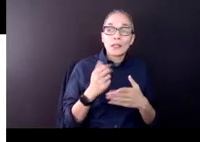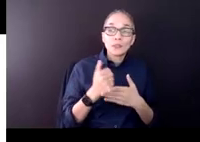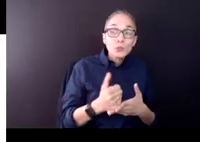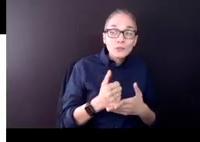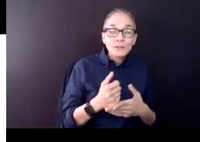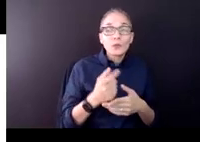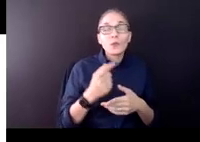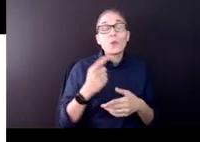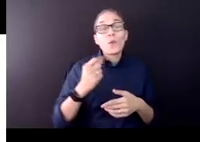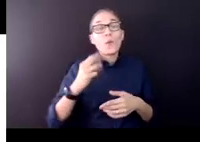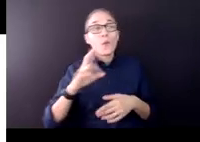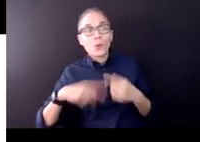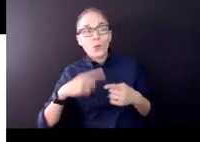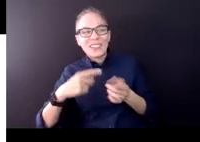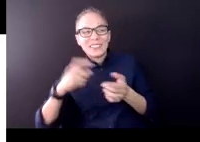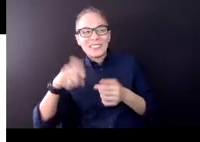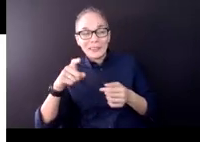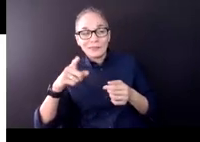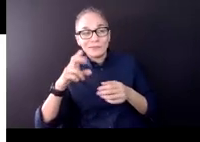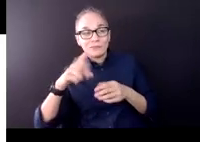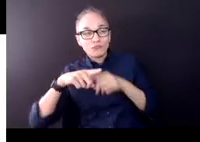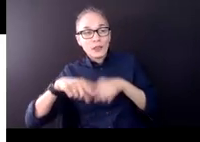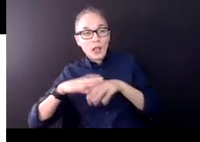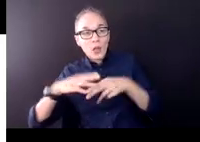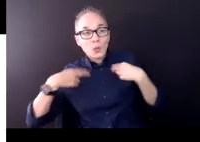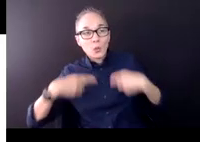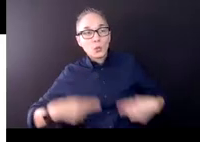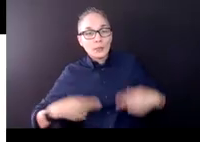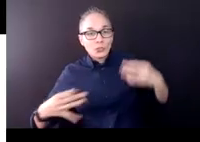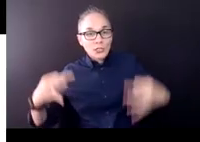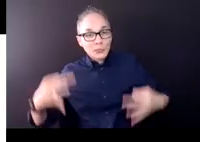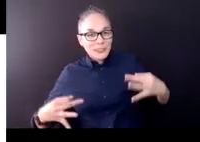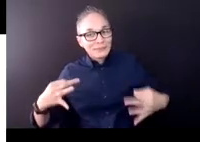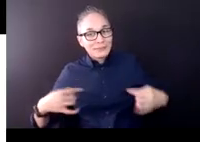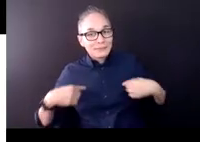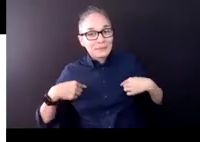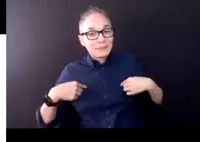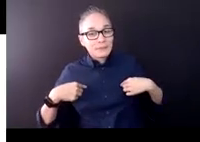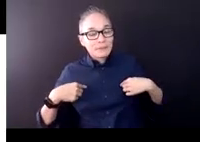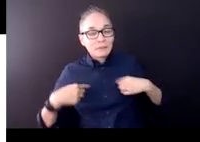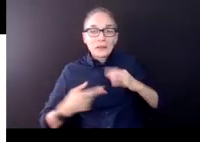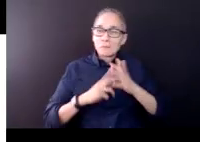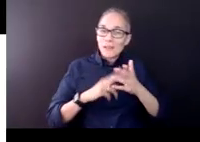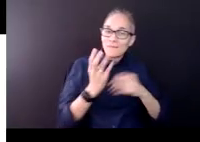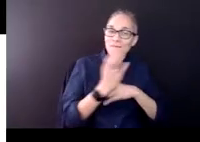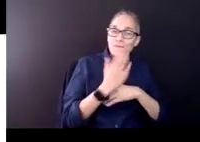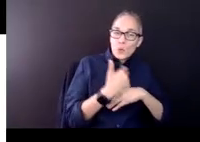is necessary? And so you really want them to think deeply and critically